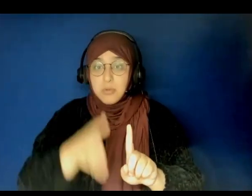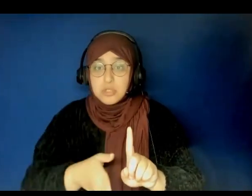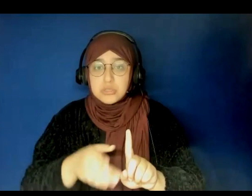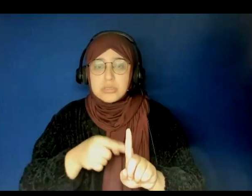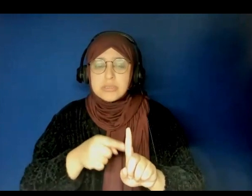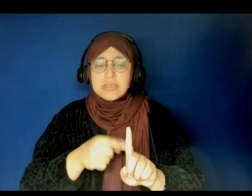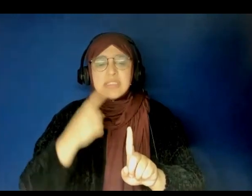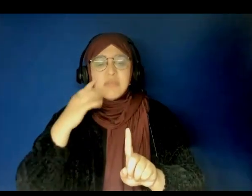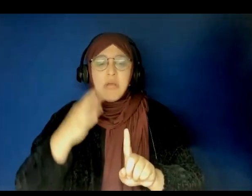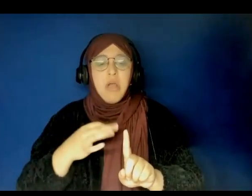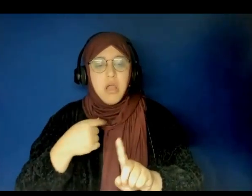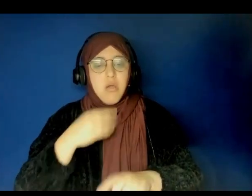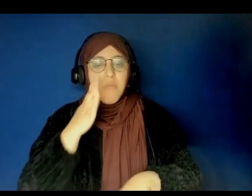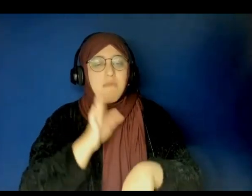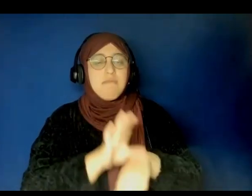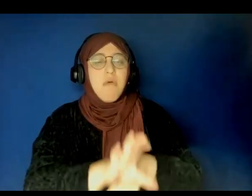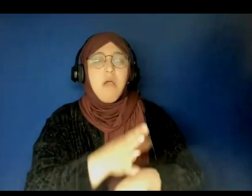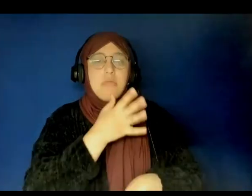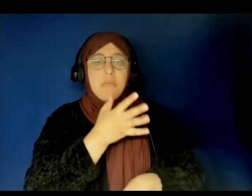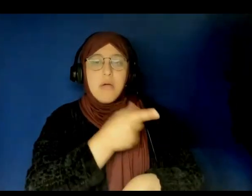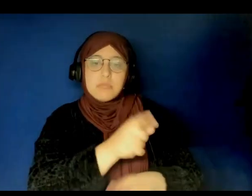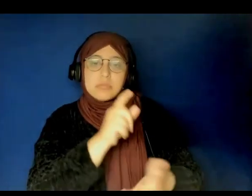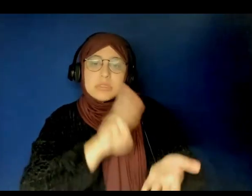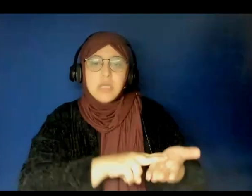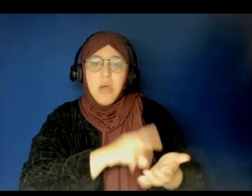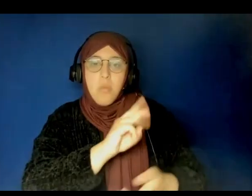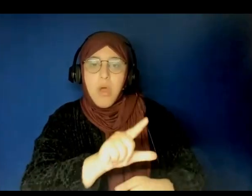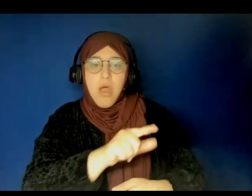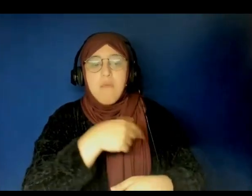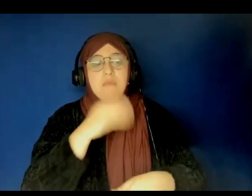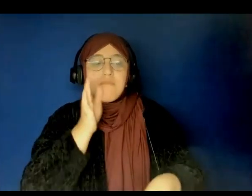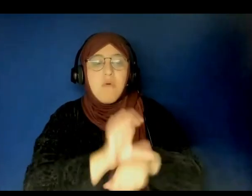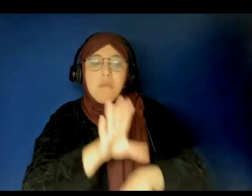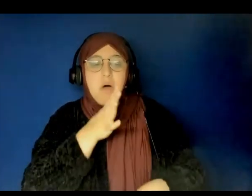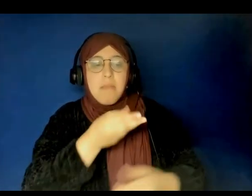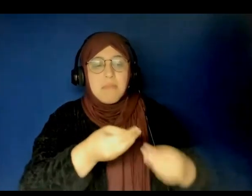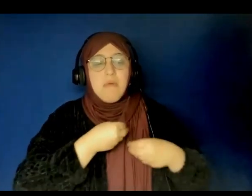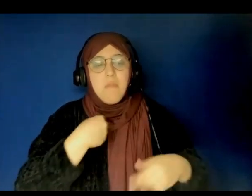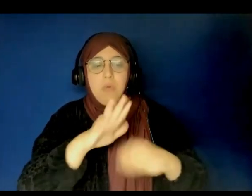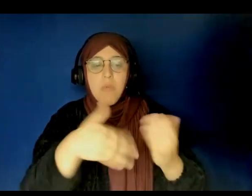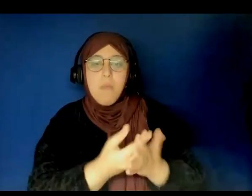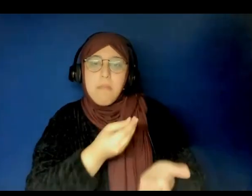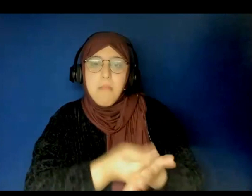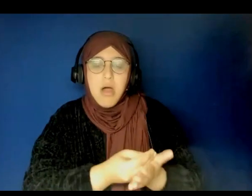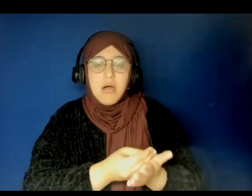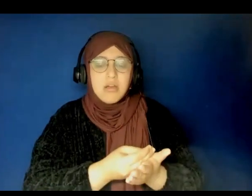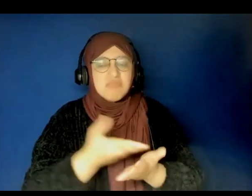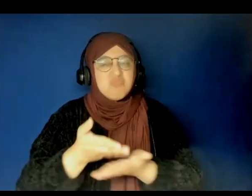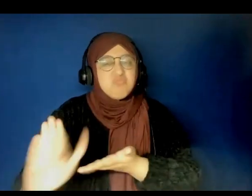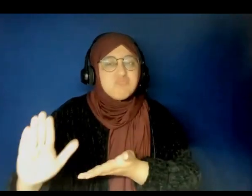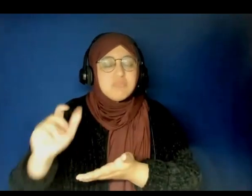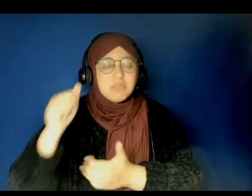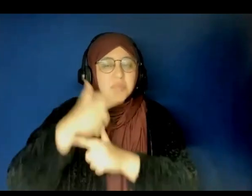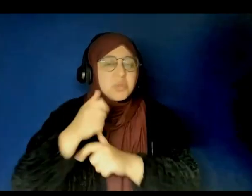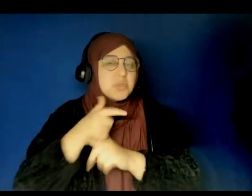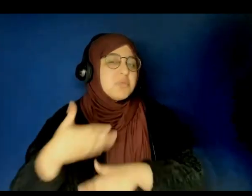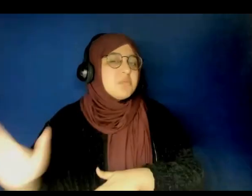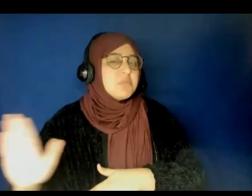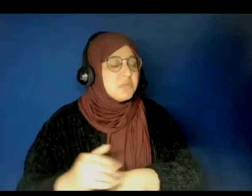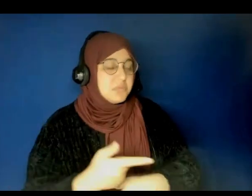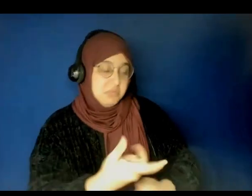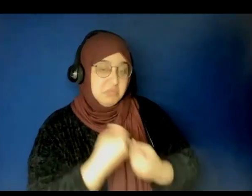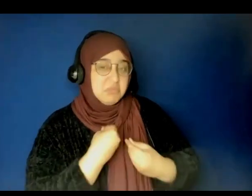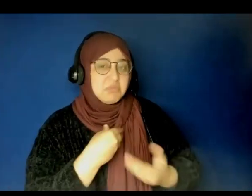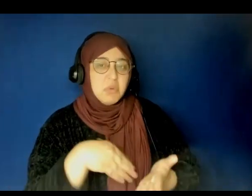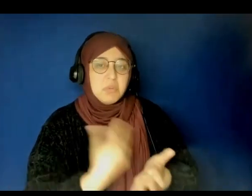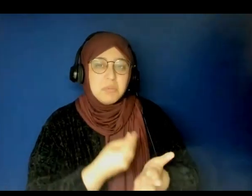force my mom to sign a will and I'm going to force her to give me all of the money and exclude my siblings. And if the mother